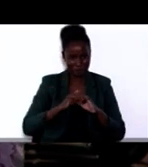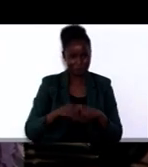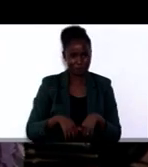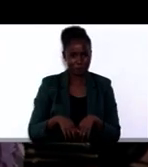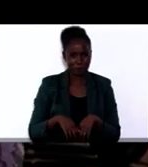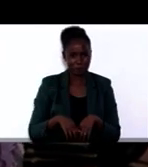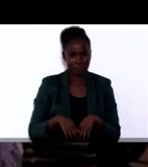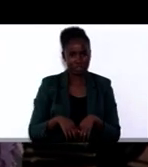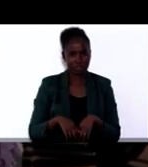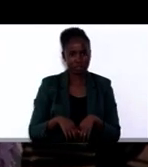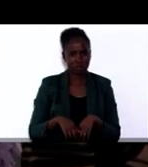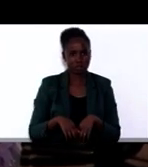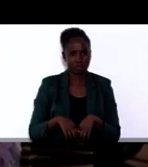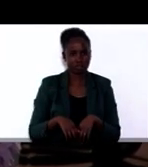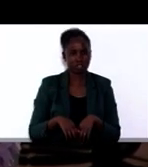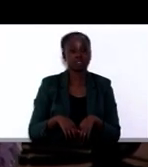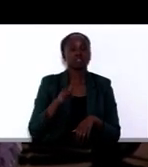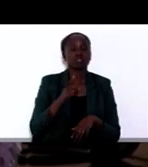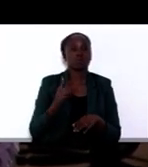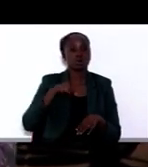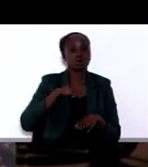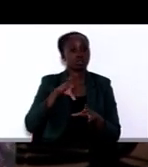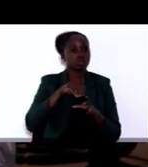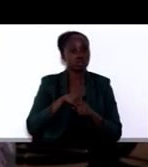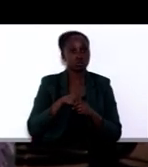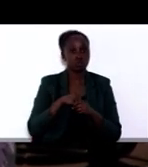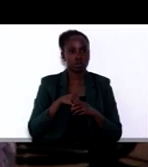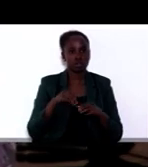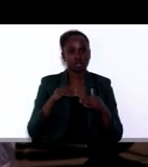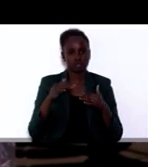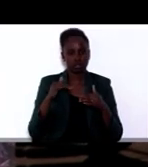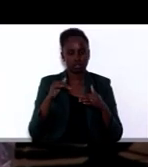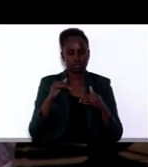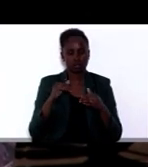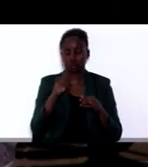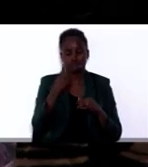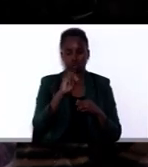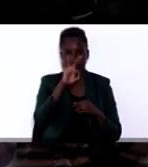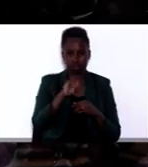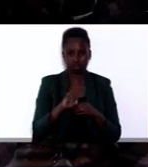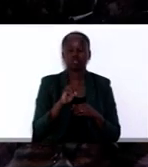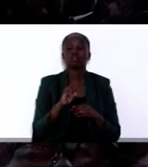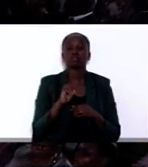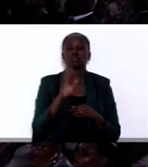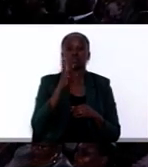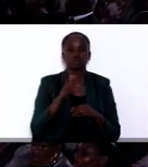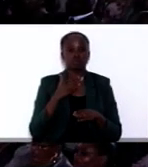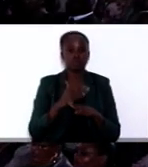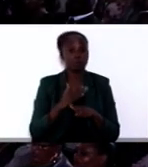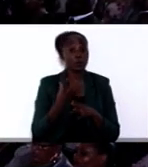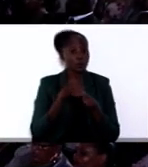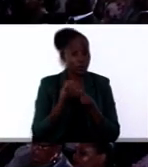As part of growing Gauteng together, GGT 2030, we will work with the